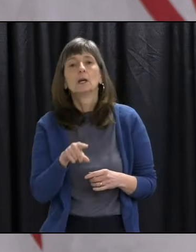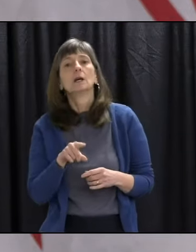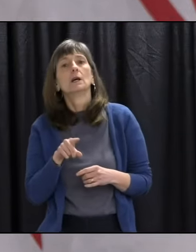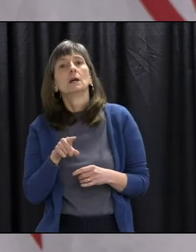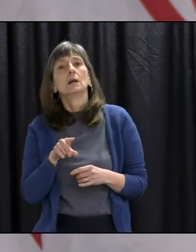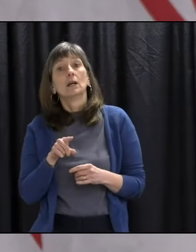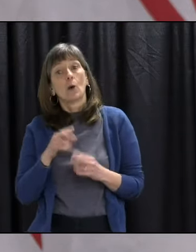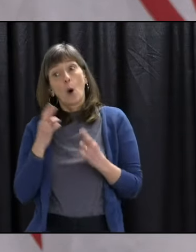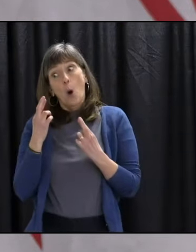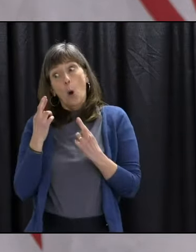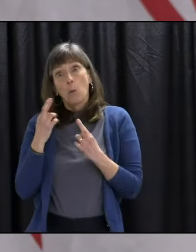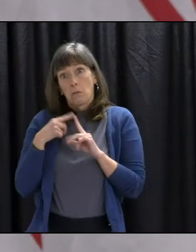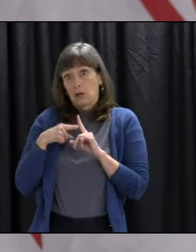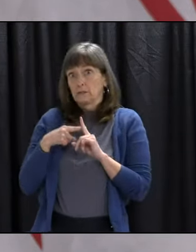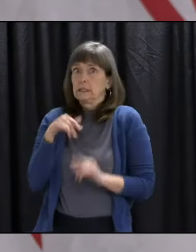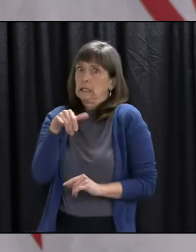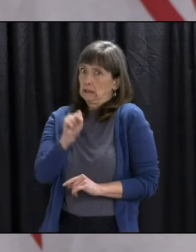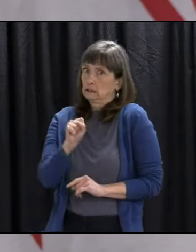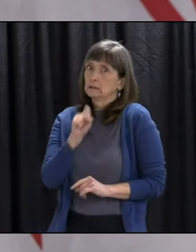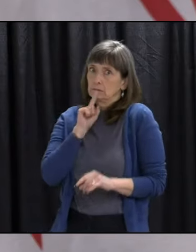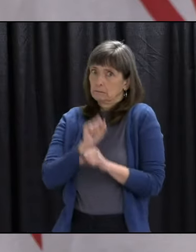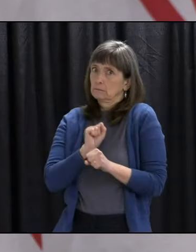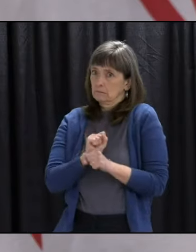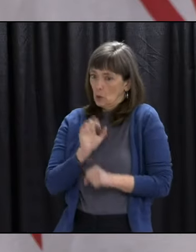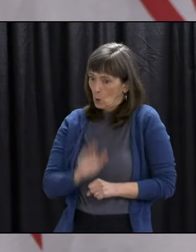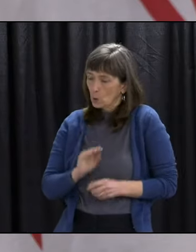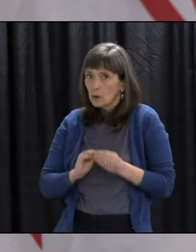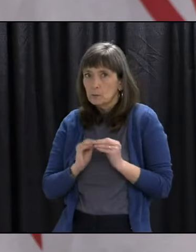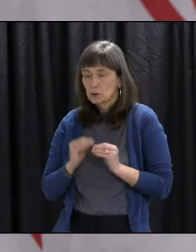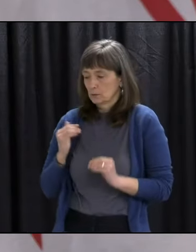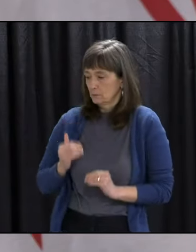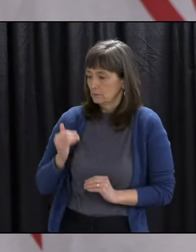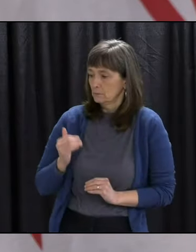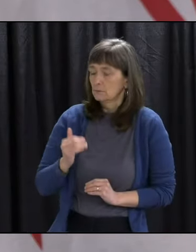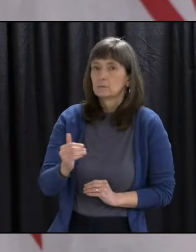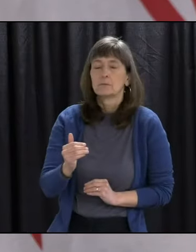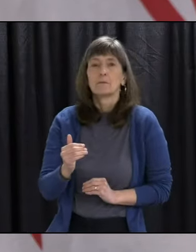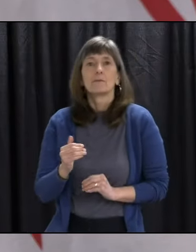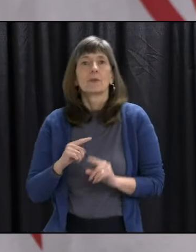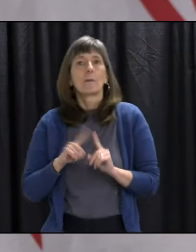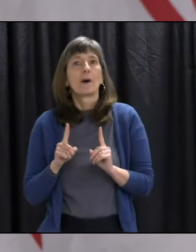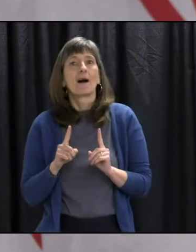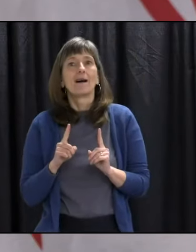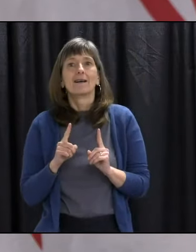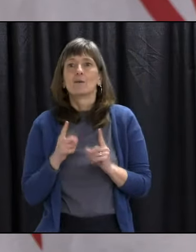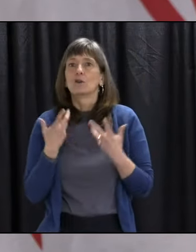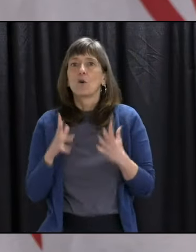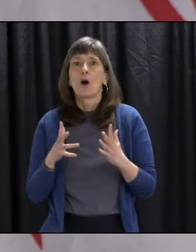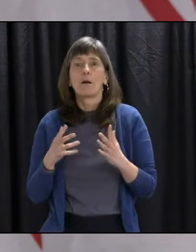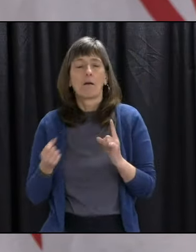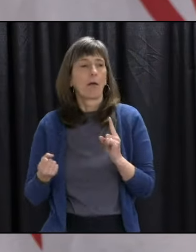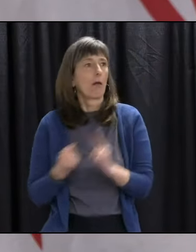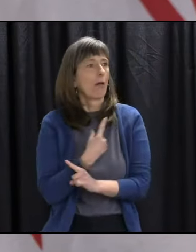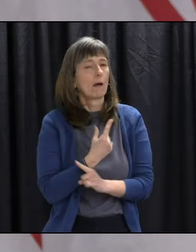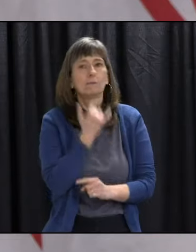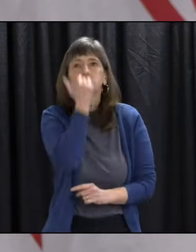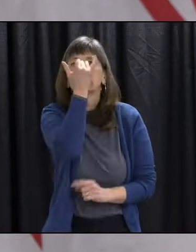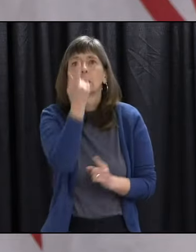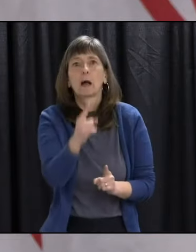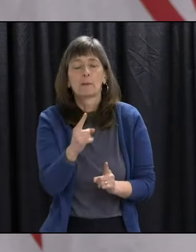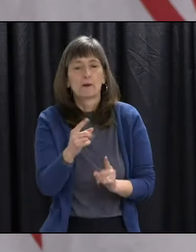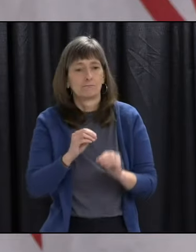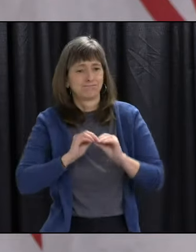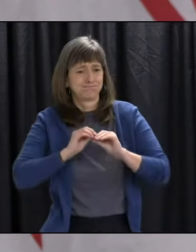virus, well, just keep following the guidelines. We do not need a setback. We can do this.